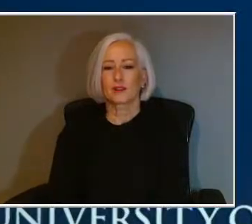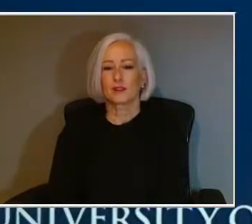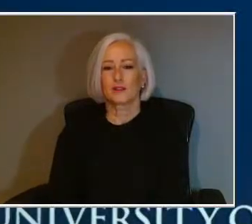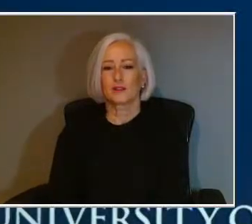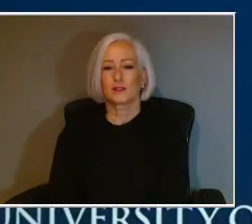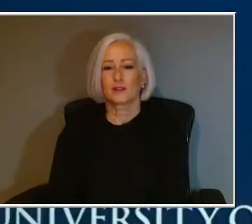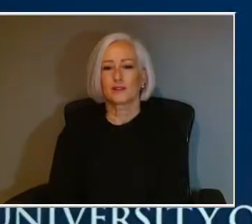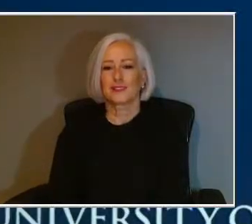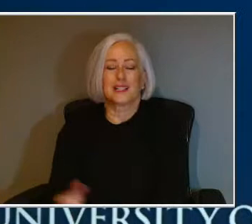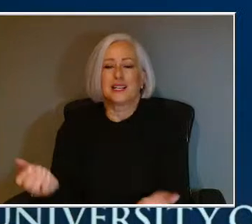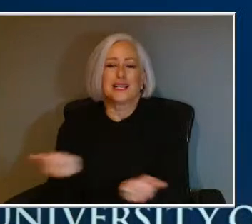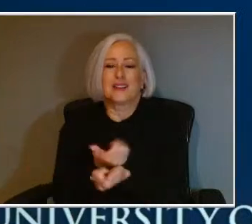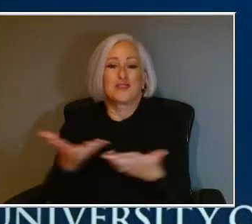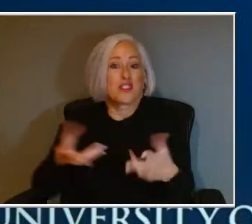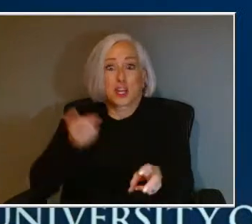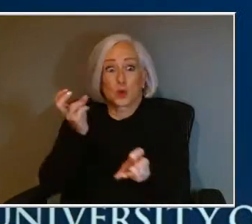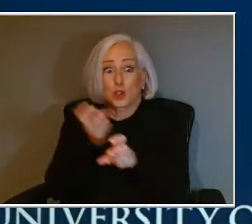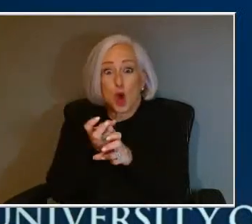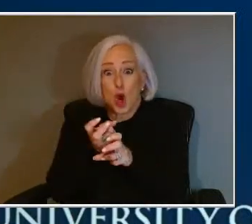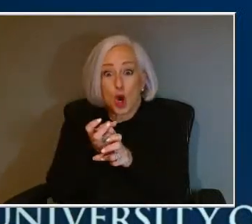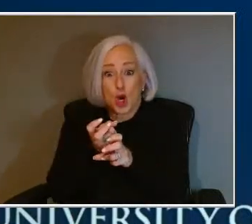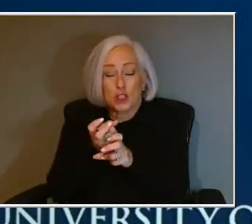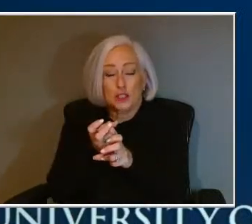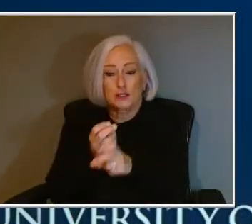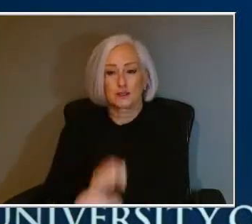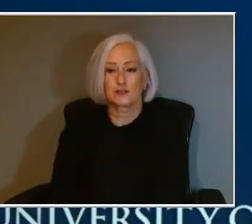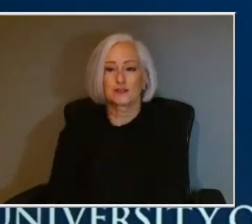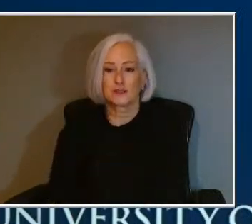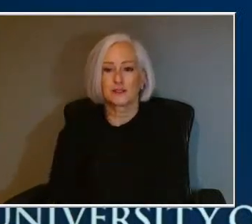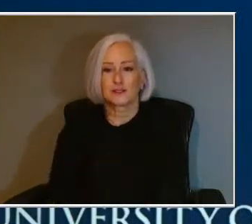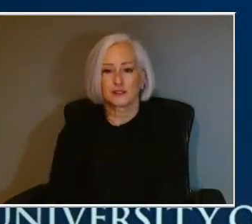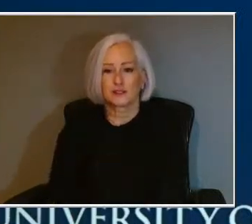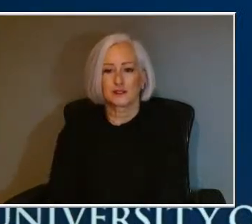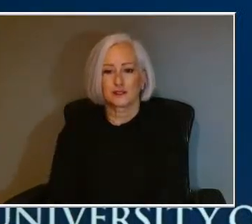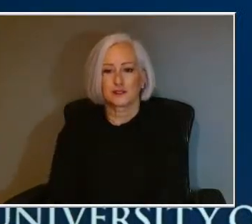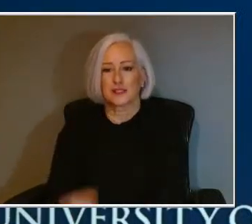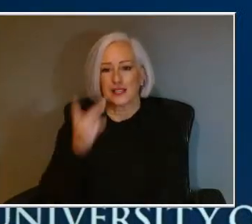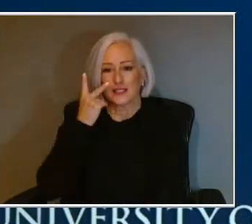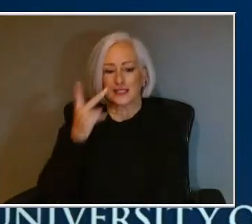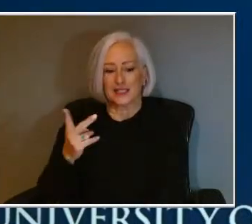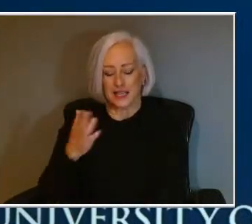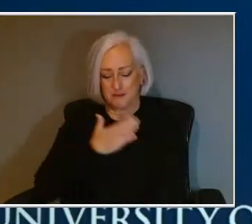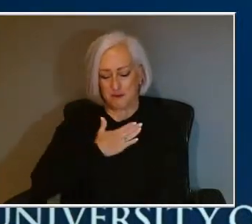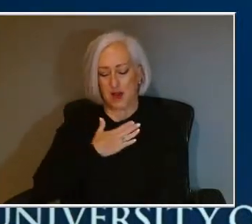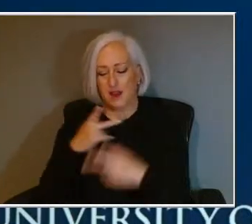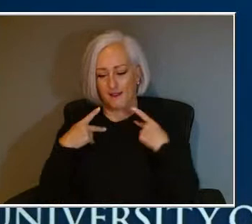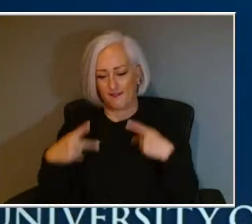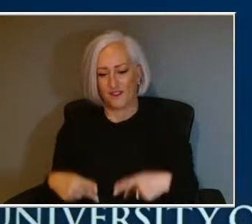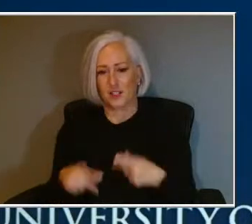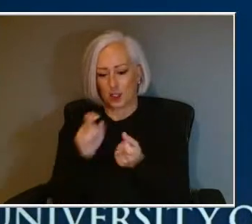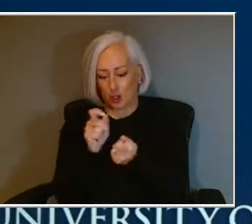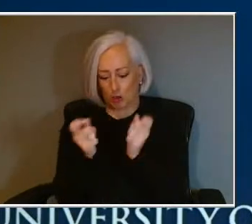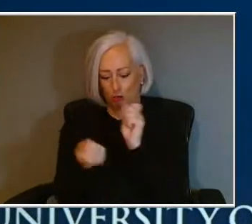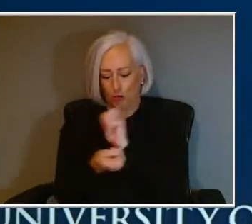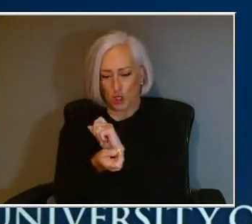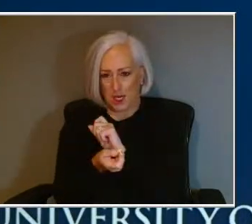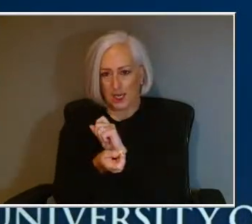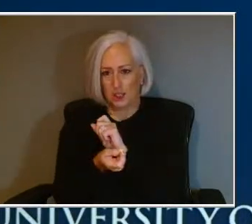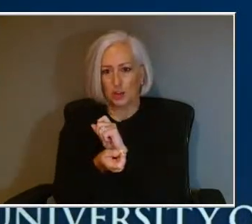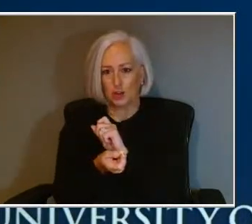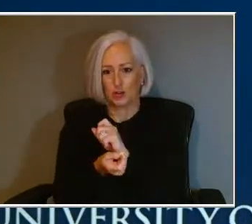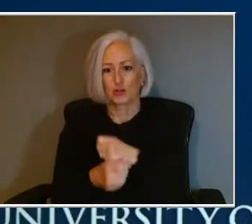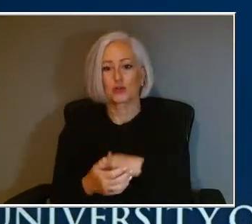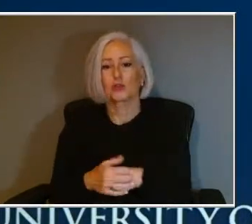everything was hard. Mm-hmm. I mean, seeing the physical changes on your body. I mean, with